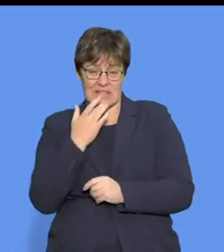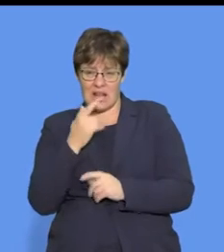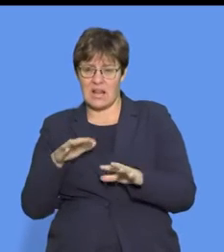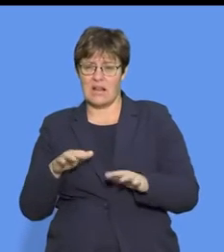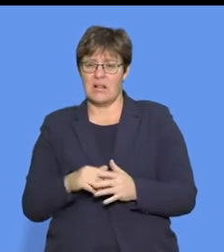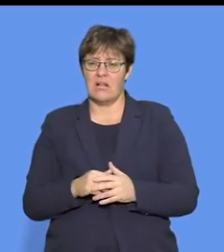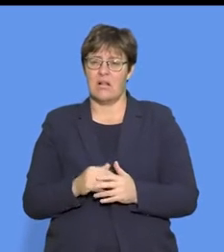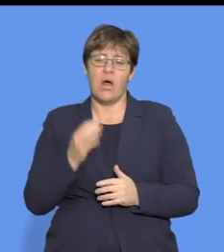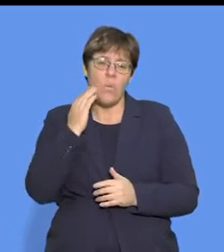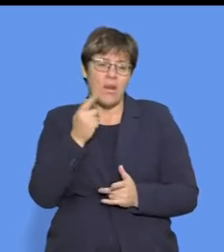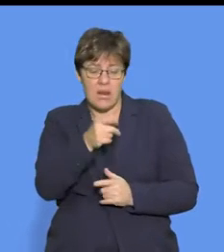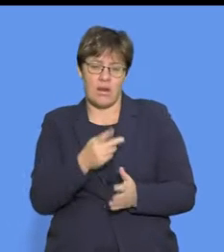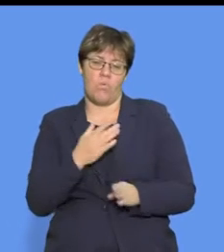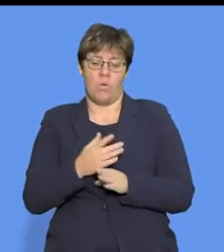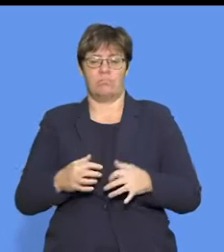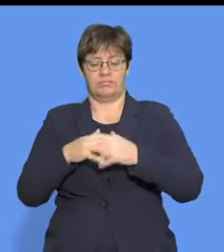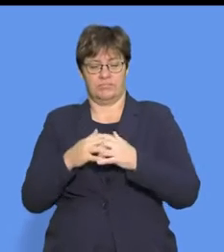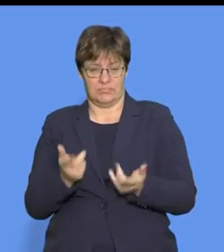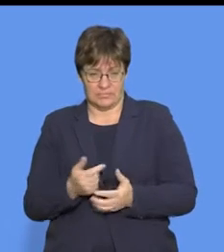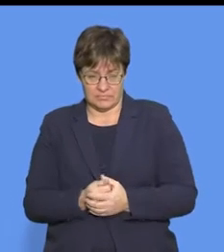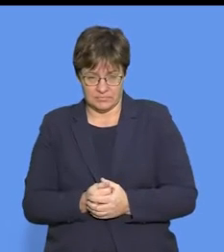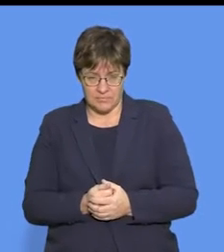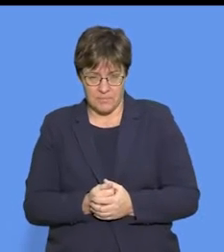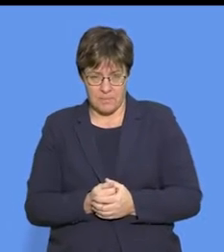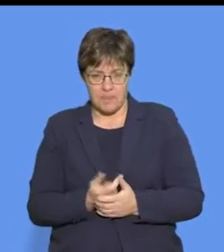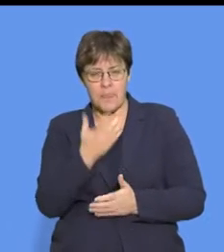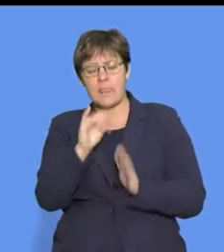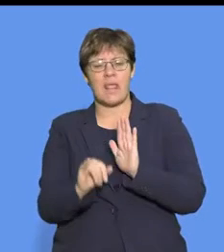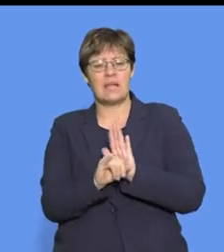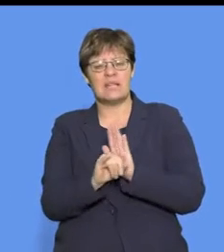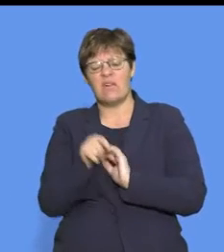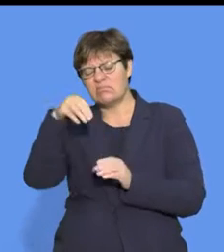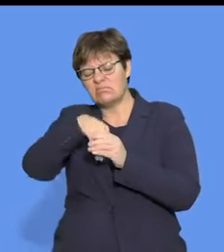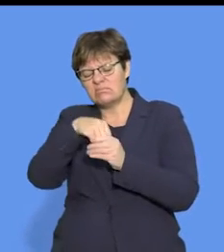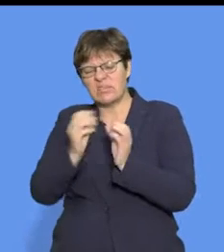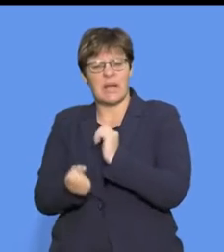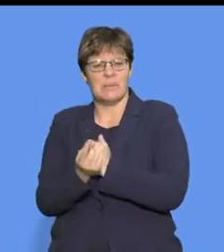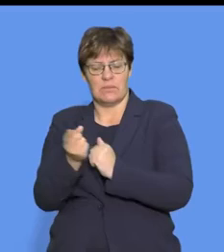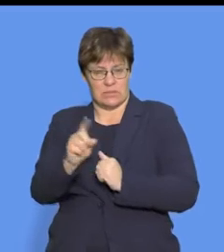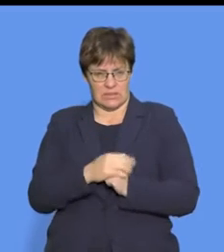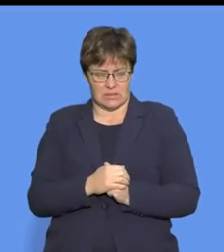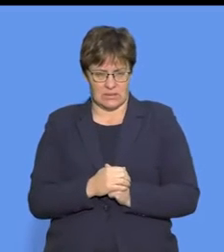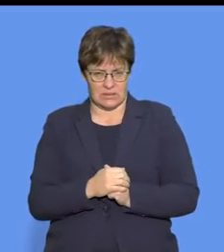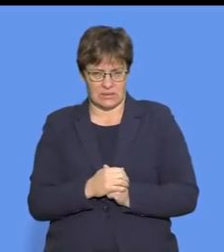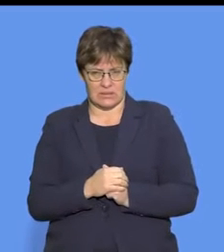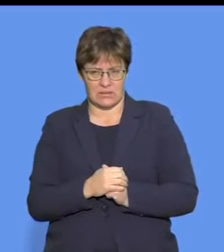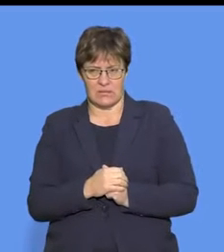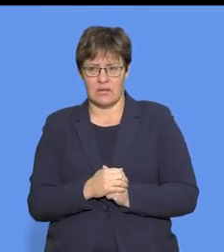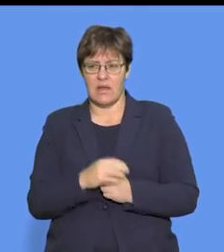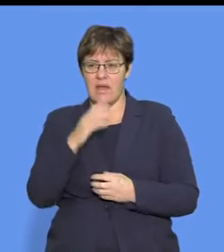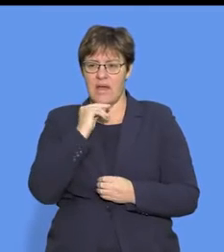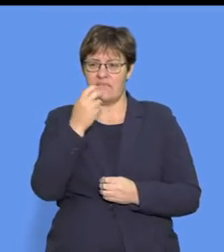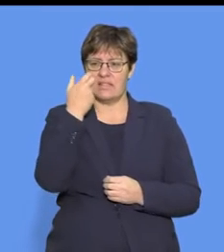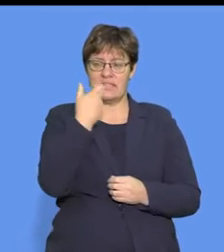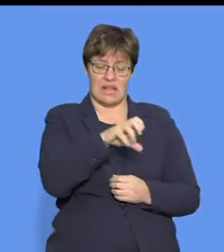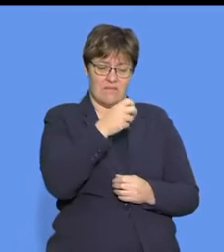in the cell when it is working. So we need to be able to identify what's going on here. We've